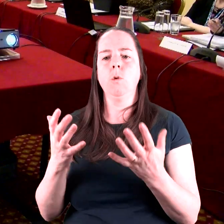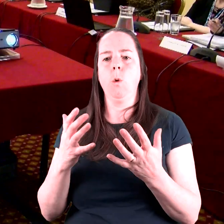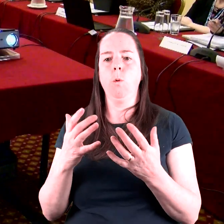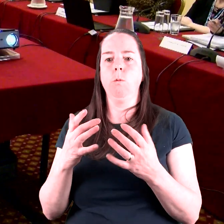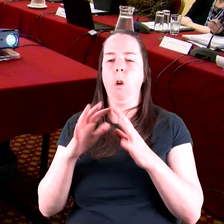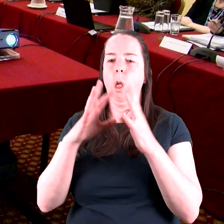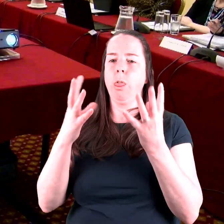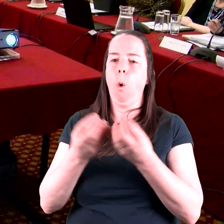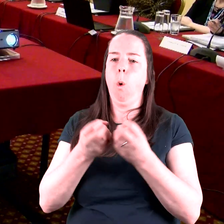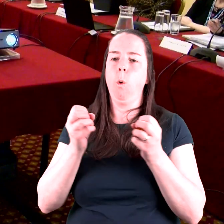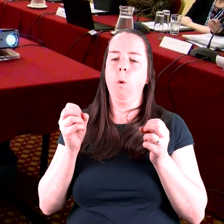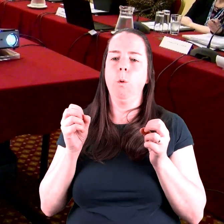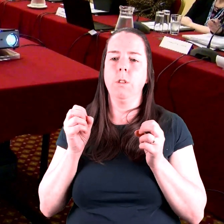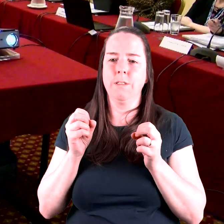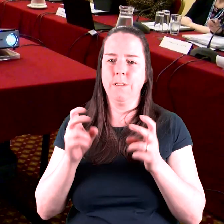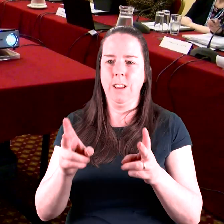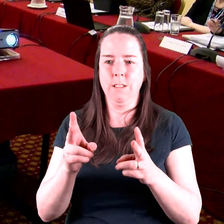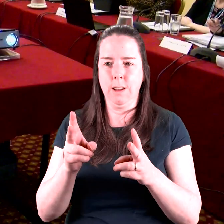make.